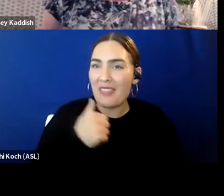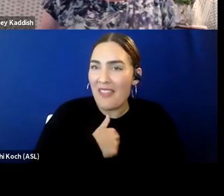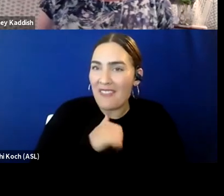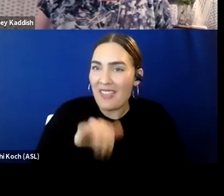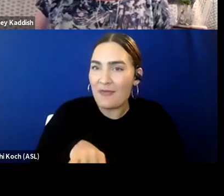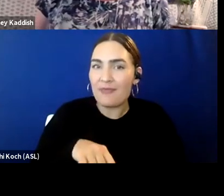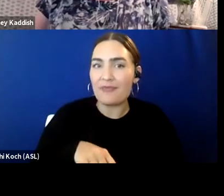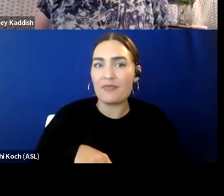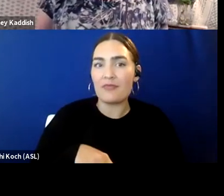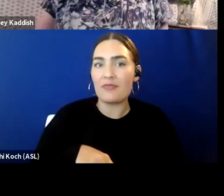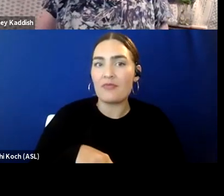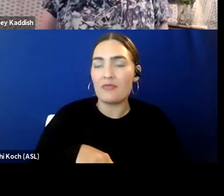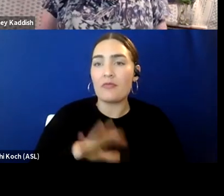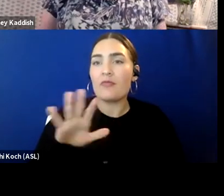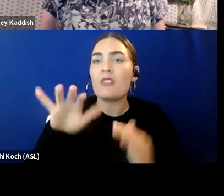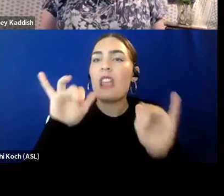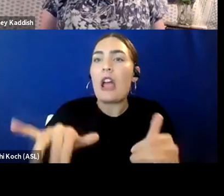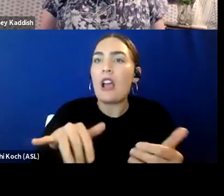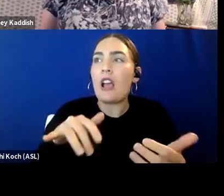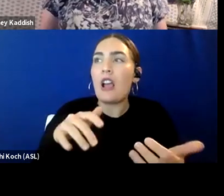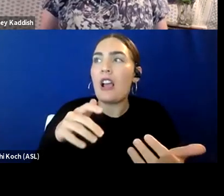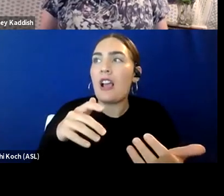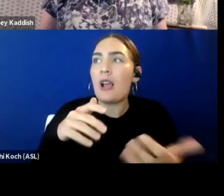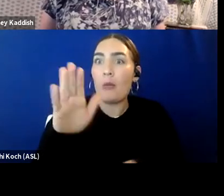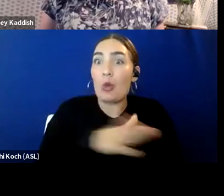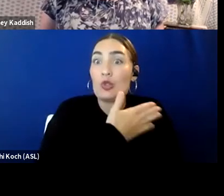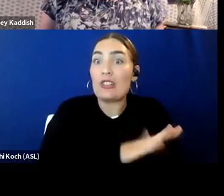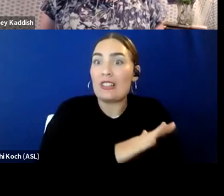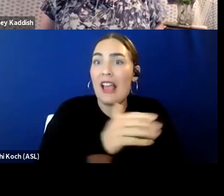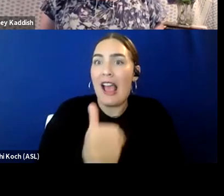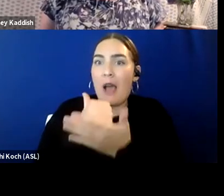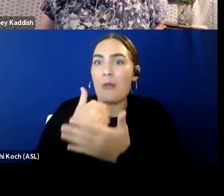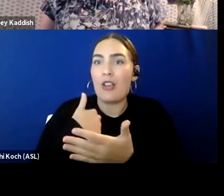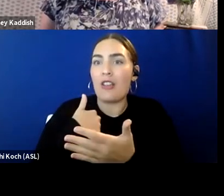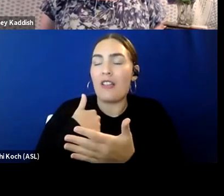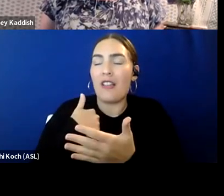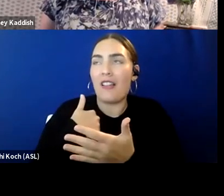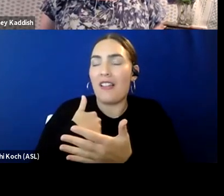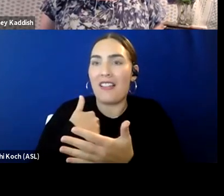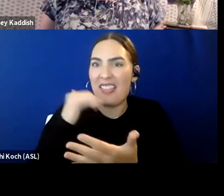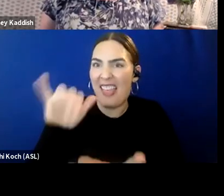So that's what music does to me. It takes me places and I just go with the flow.